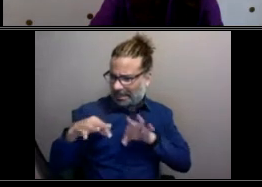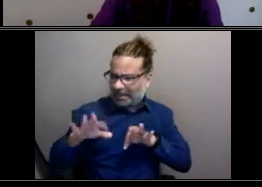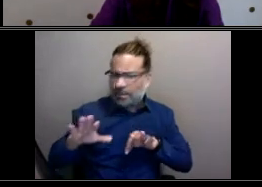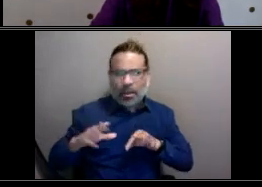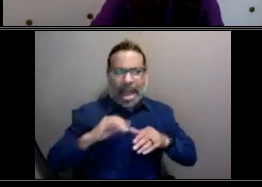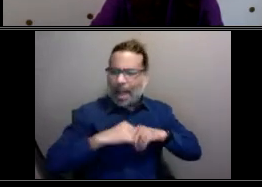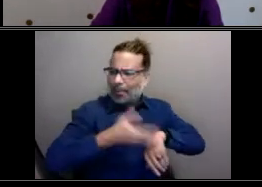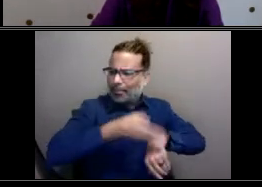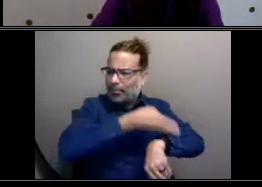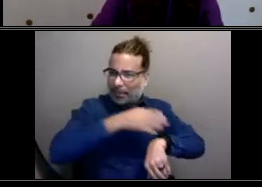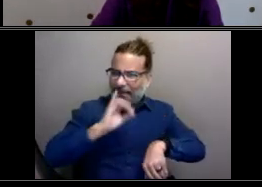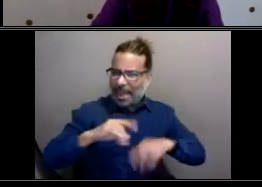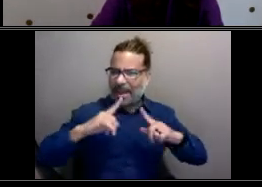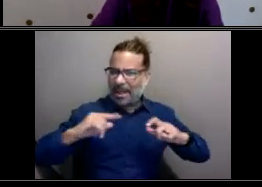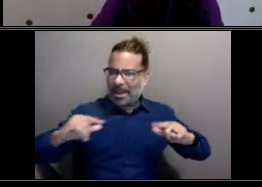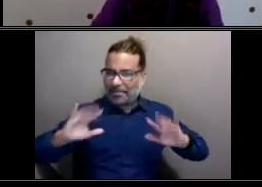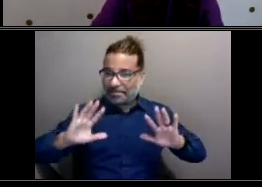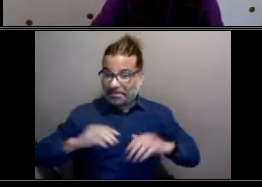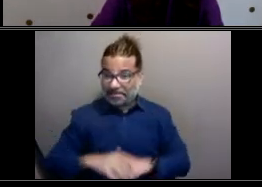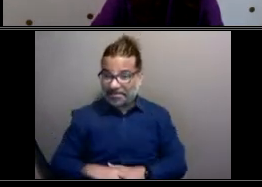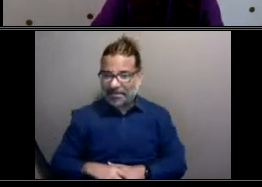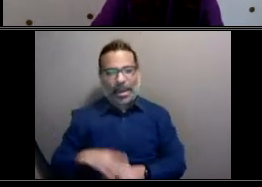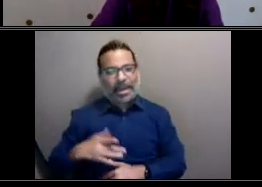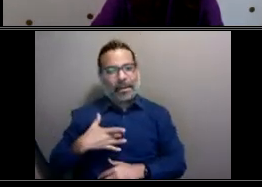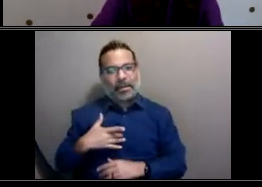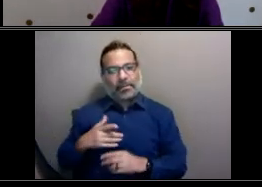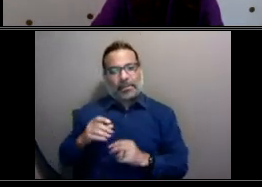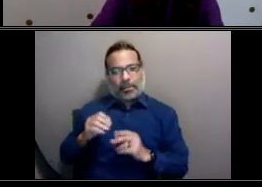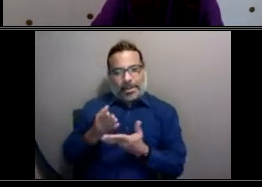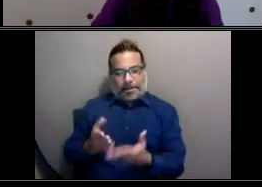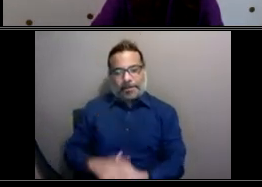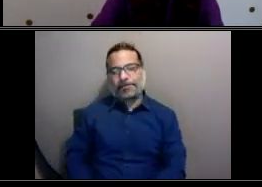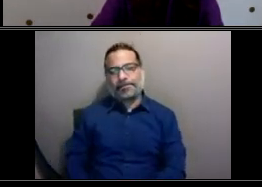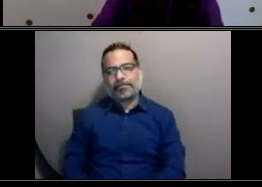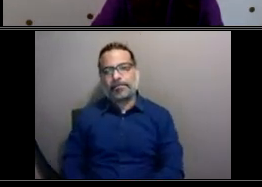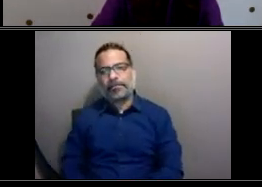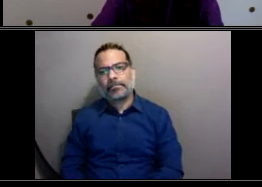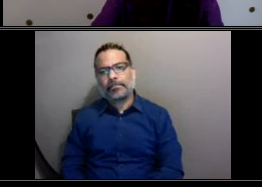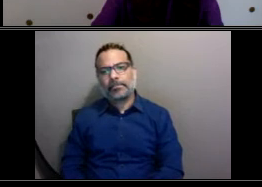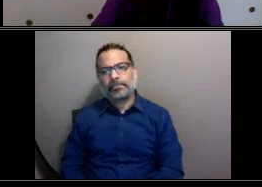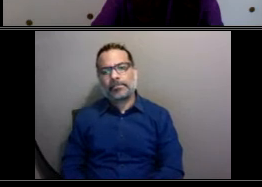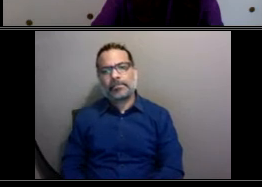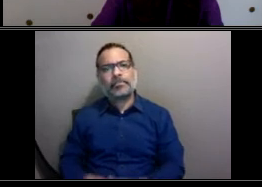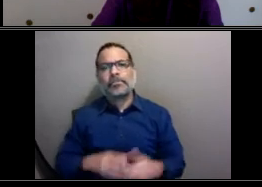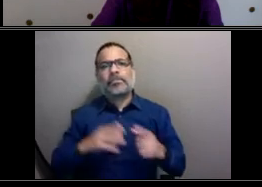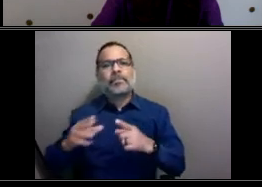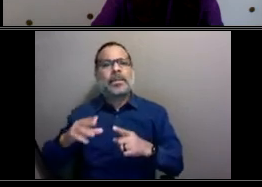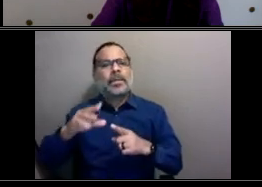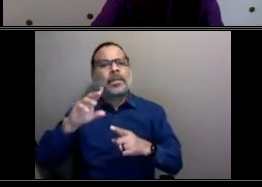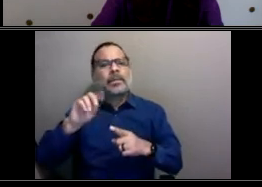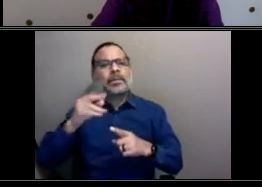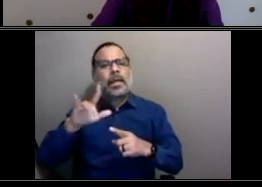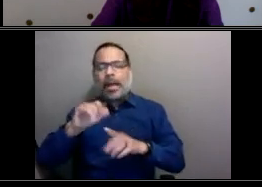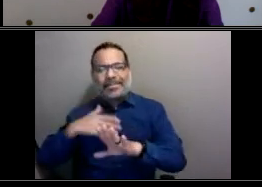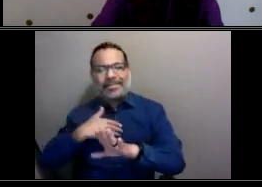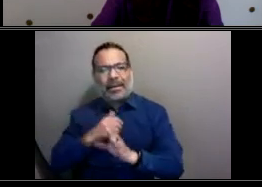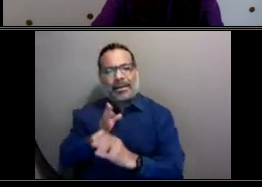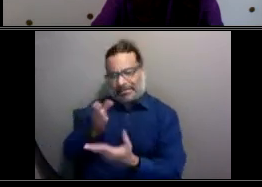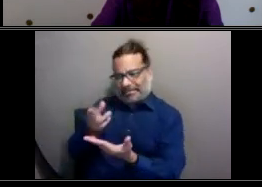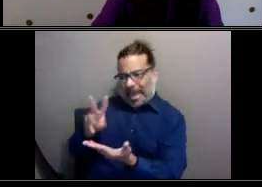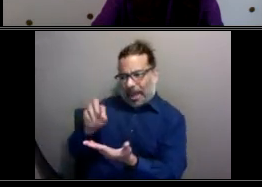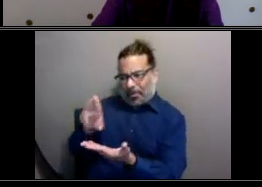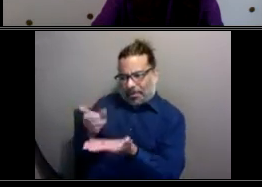cetera, et cetera. So I think the opportunities are immense. Hey, Dalia. Oh, I'm sorry. Go ahead, Howard. Oh, no, I was just going to say